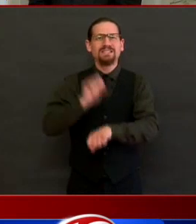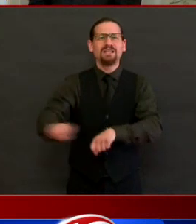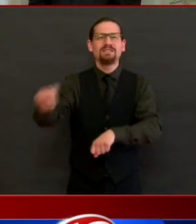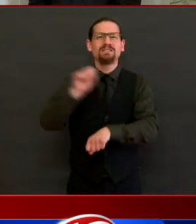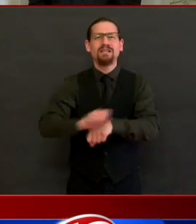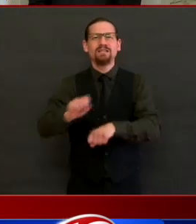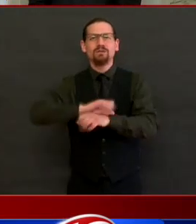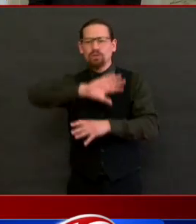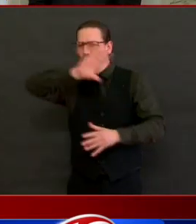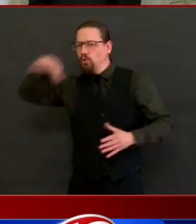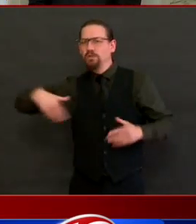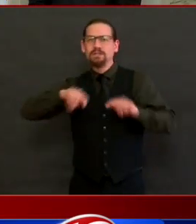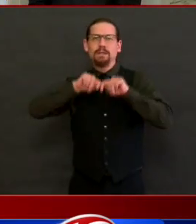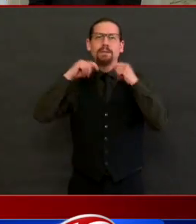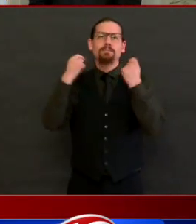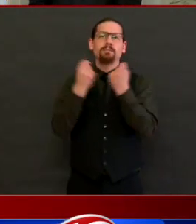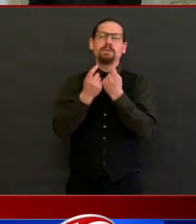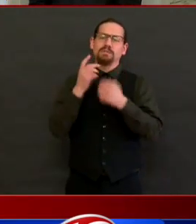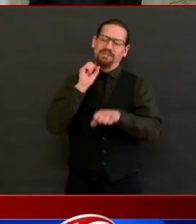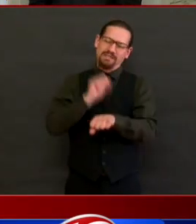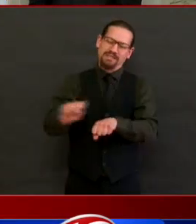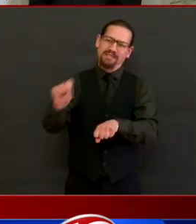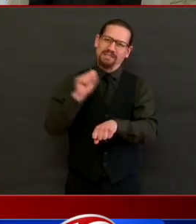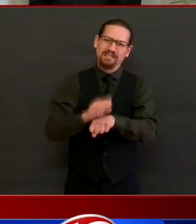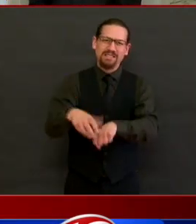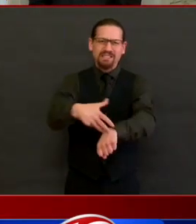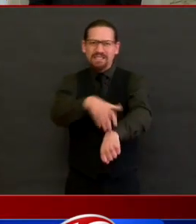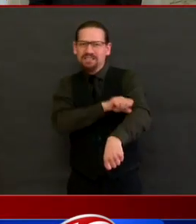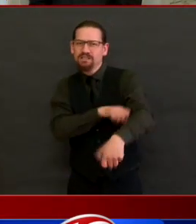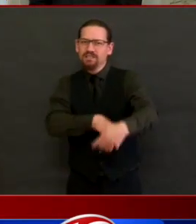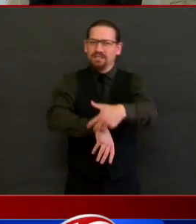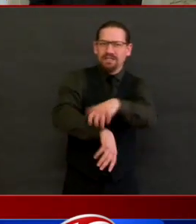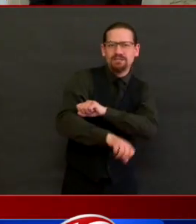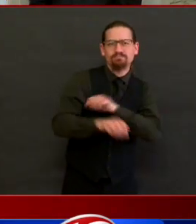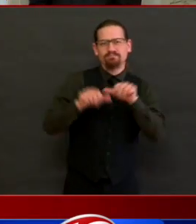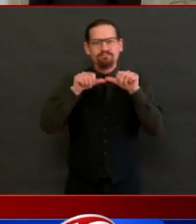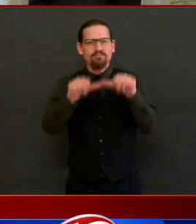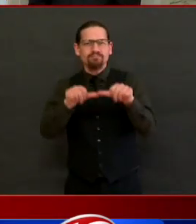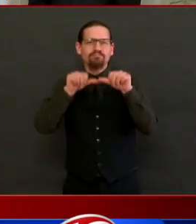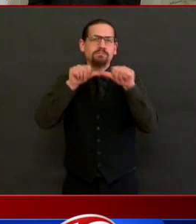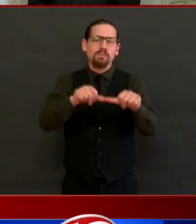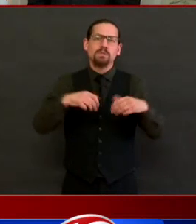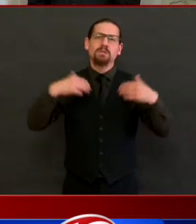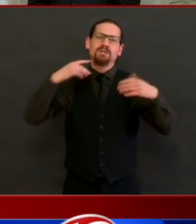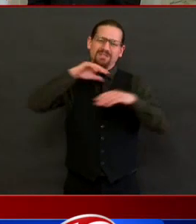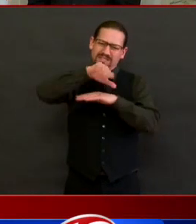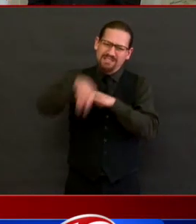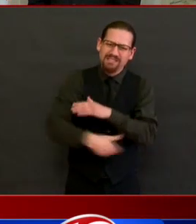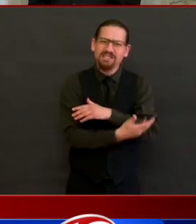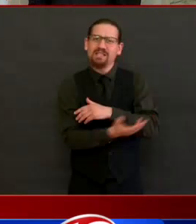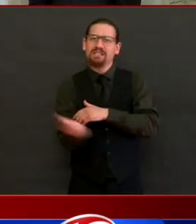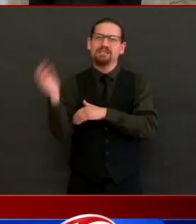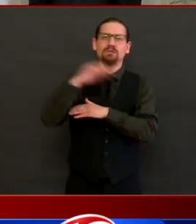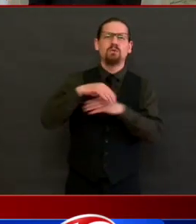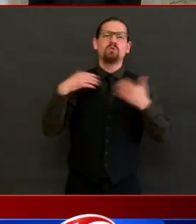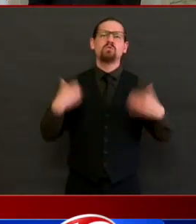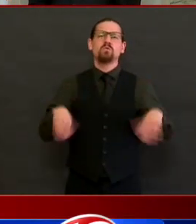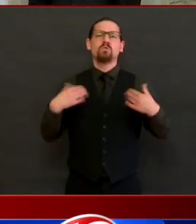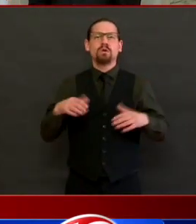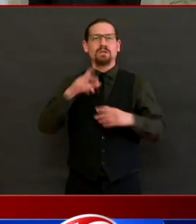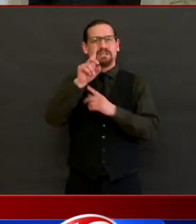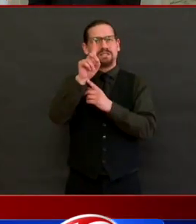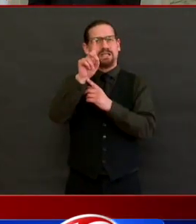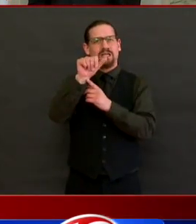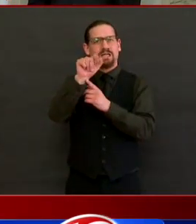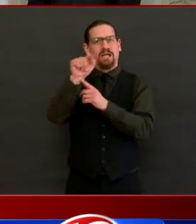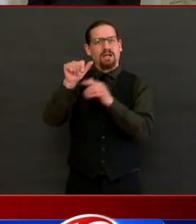team doing an enormous amount of work behind the scenes to get numbers to you every day. I